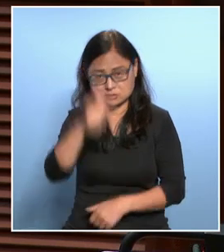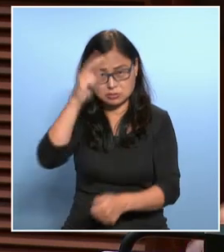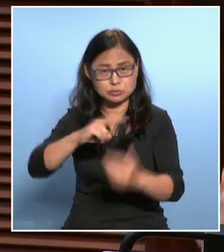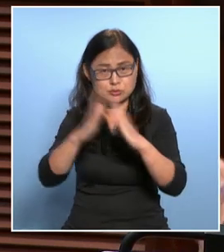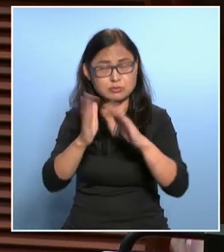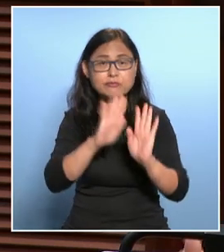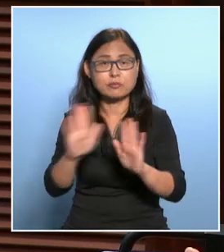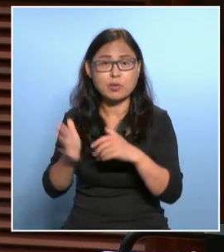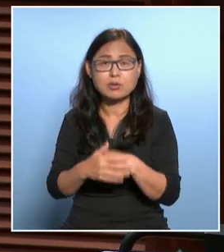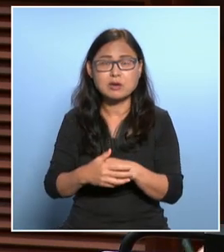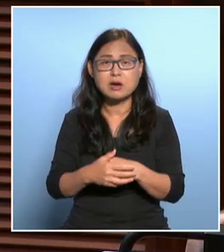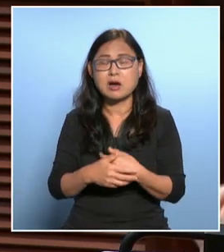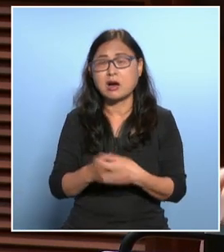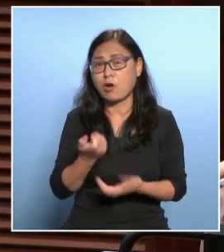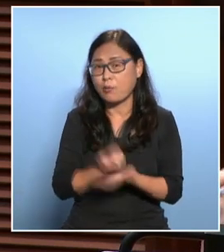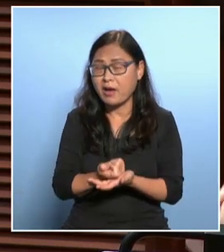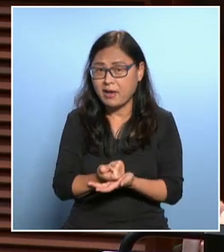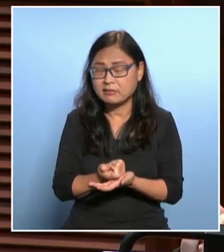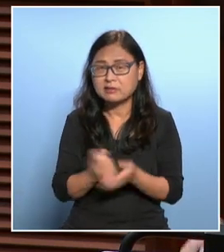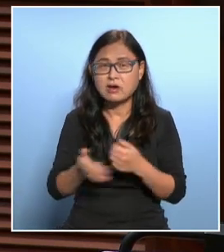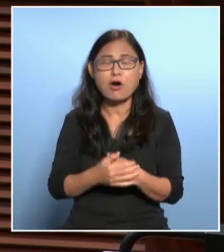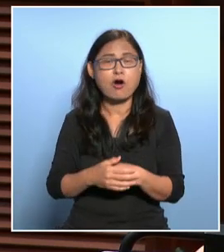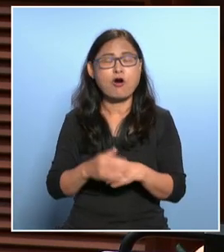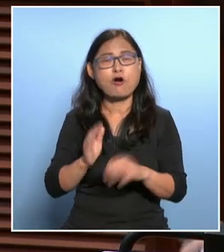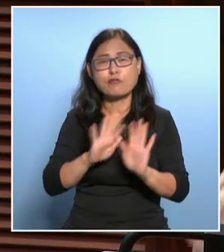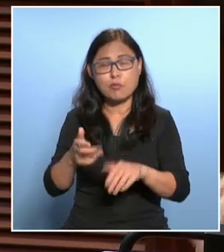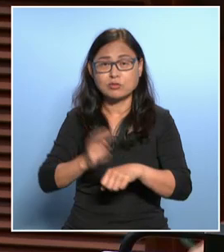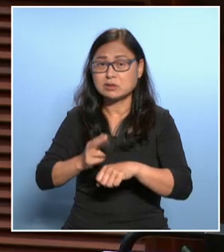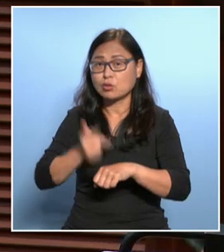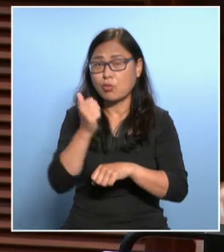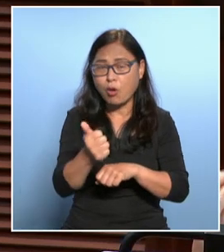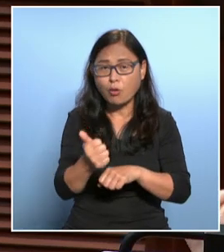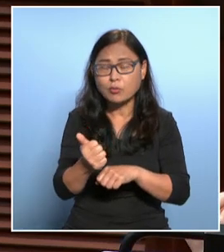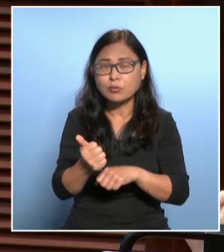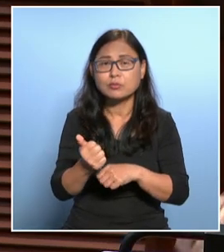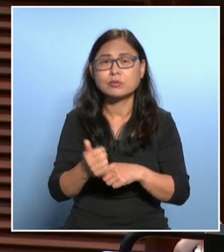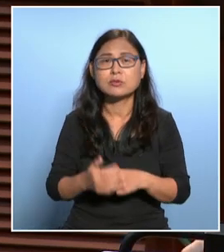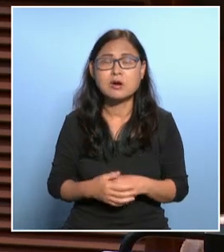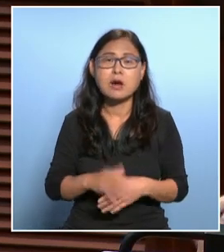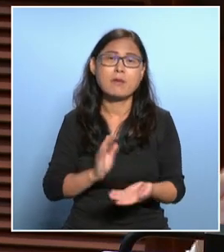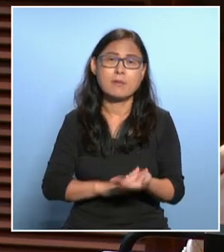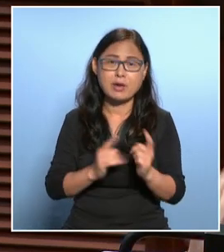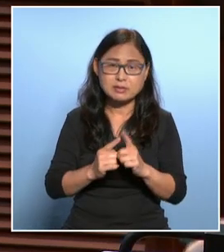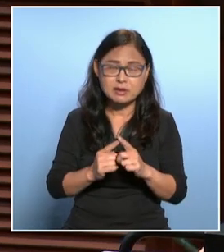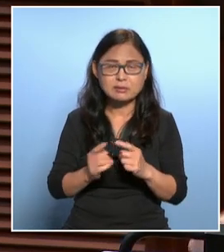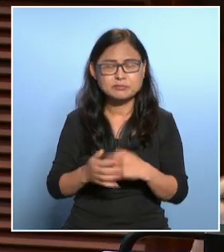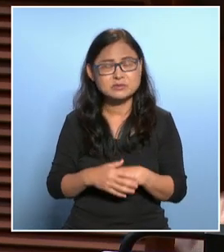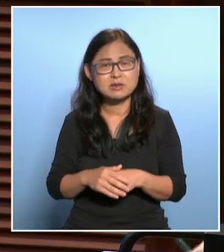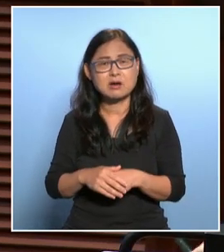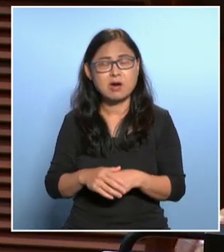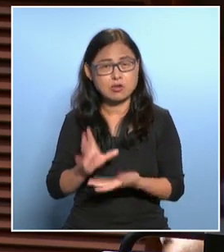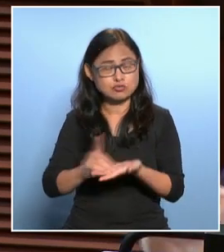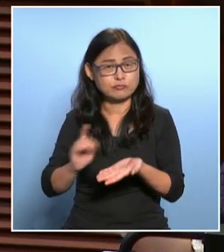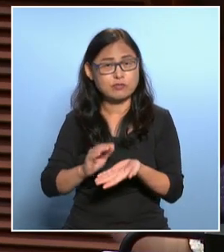co-management scheme and so on. The hospital authority services are really good in quality. They're not